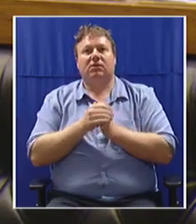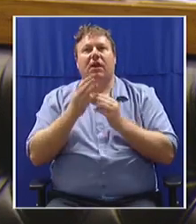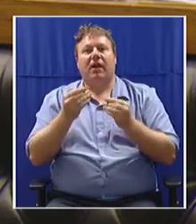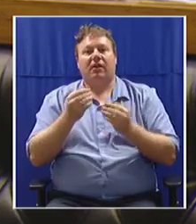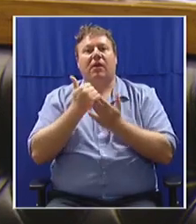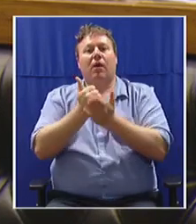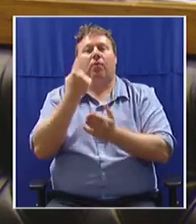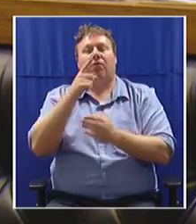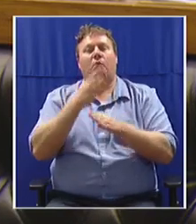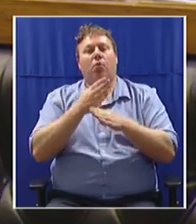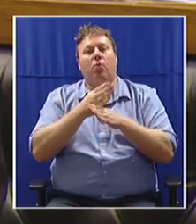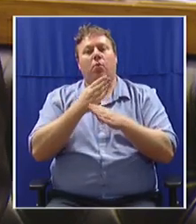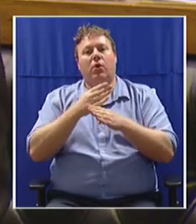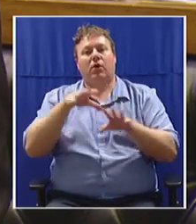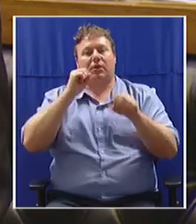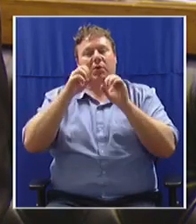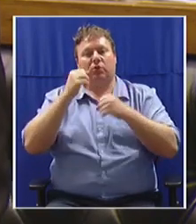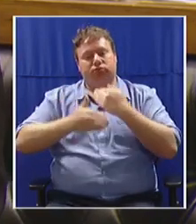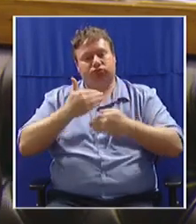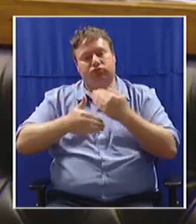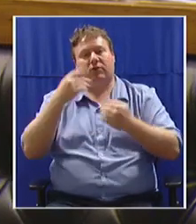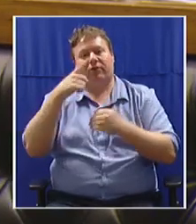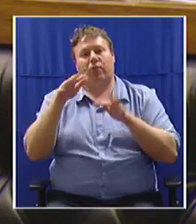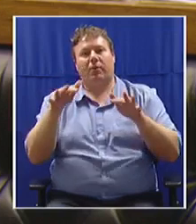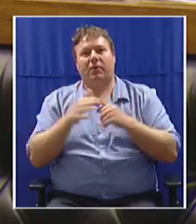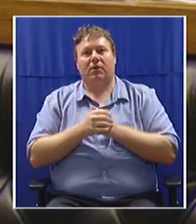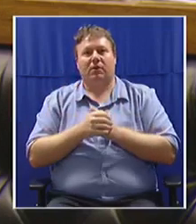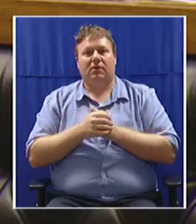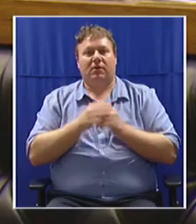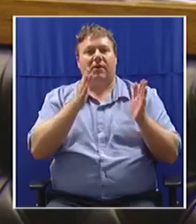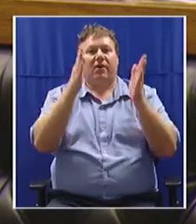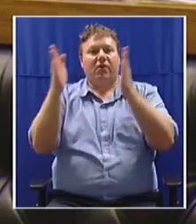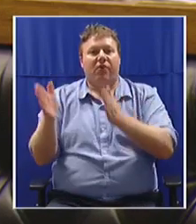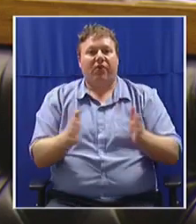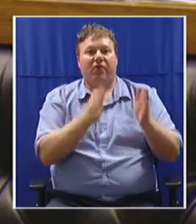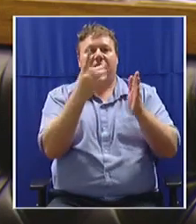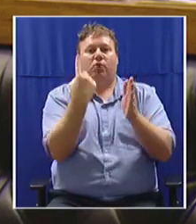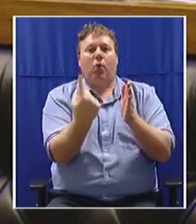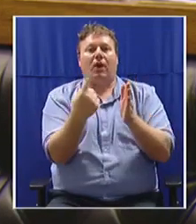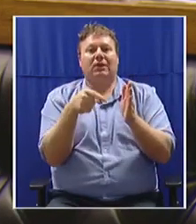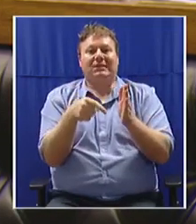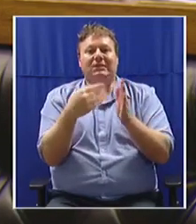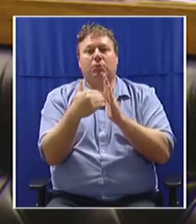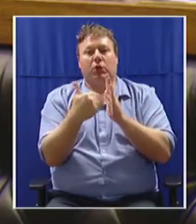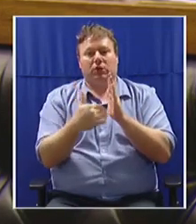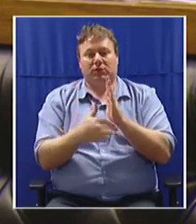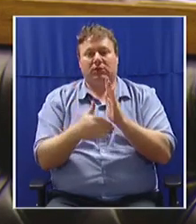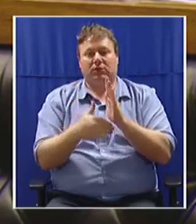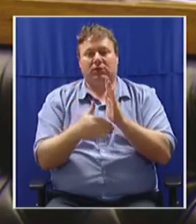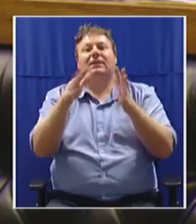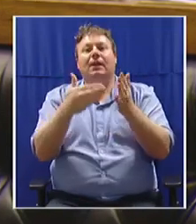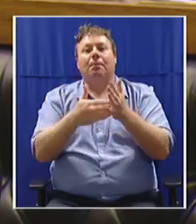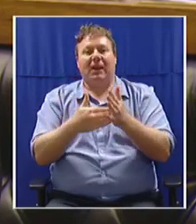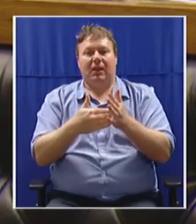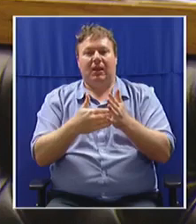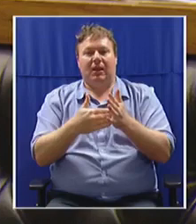experience to participants. Since phase 1 of the program, more than 10 million work